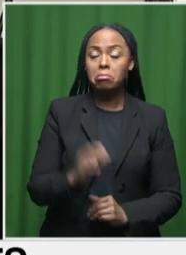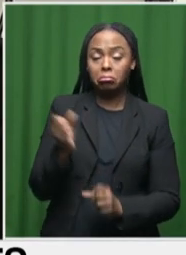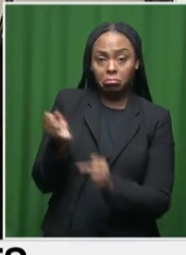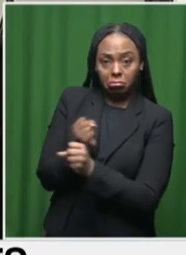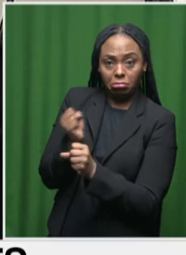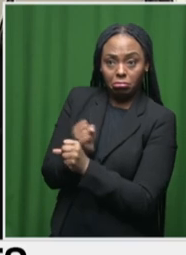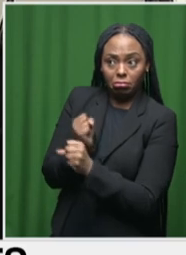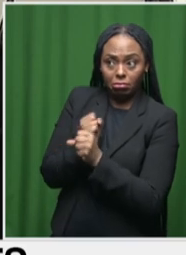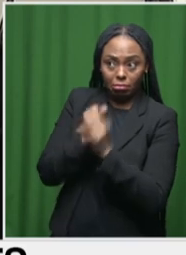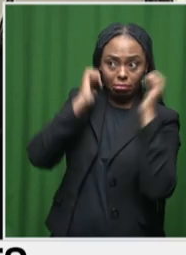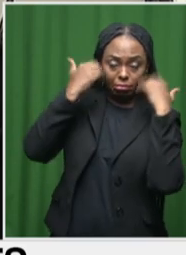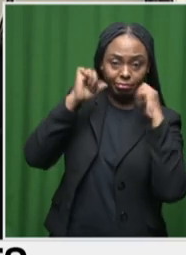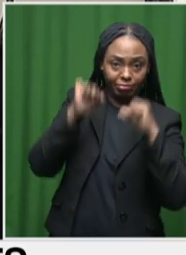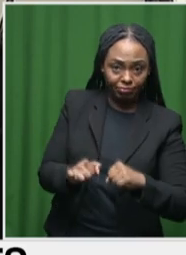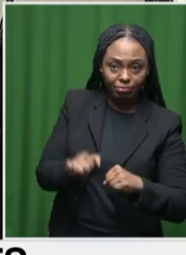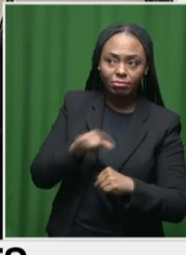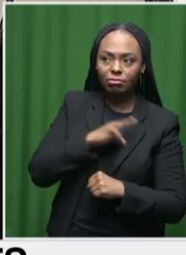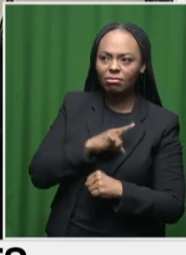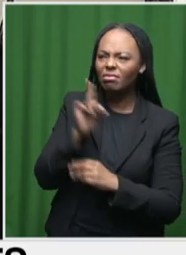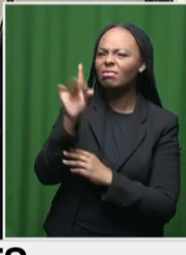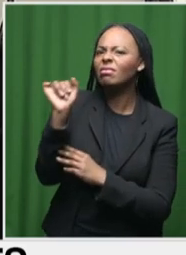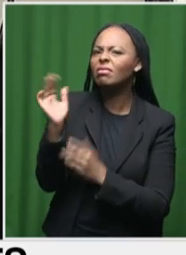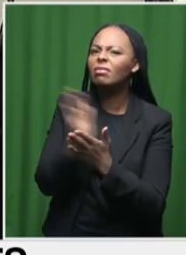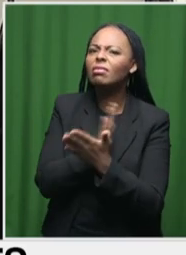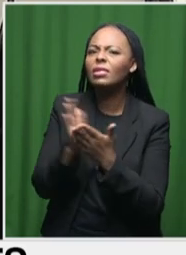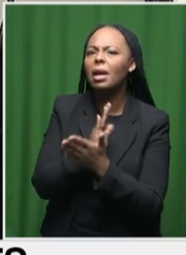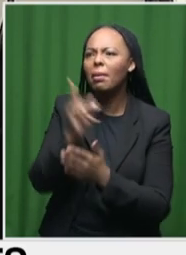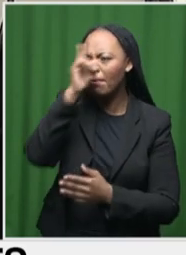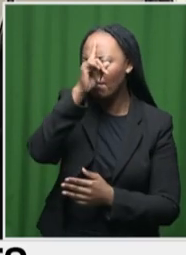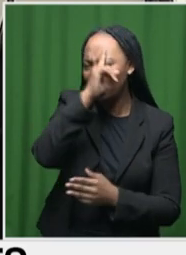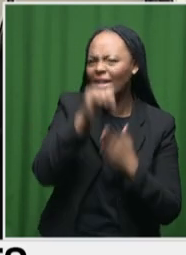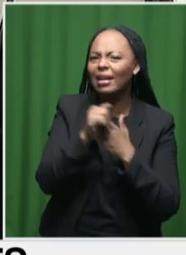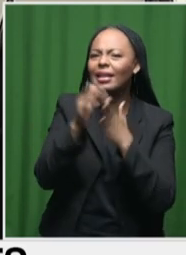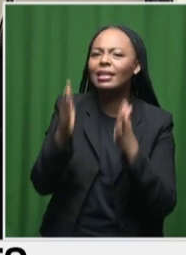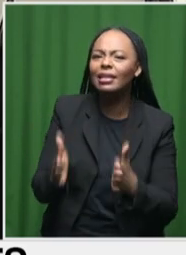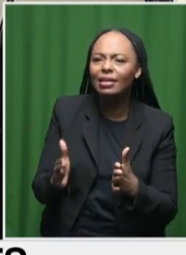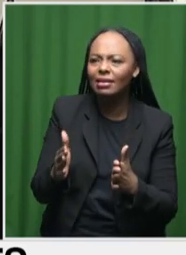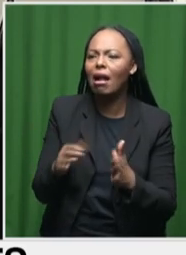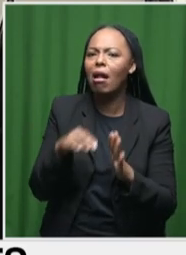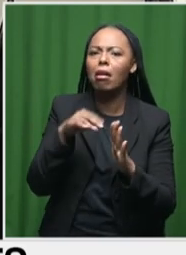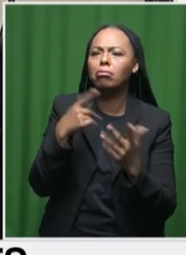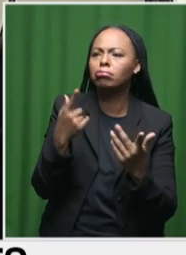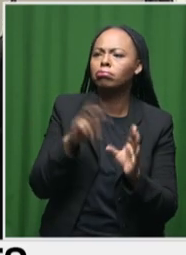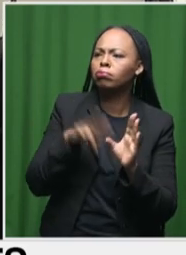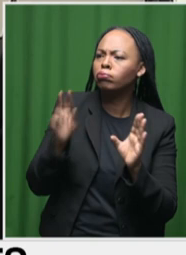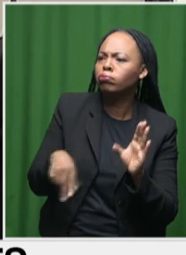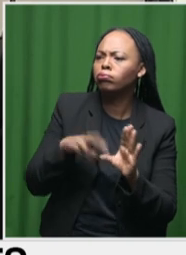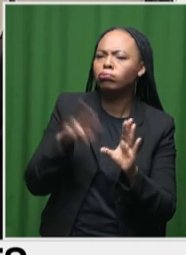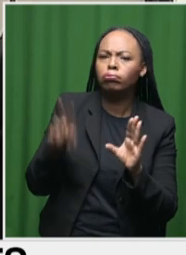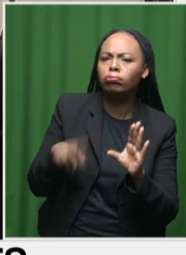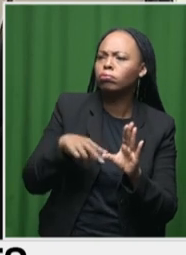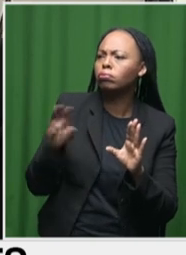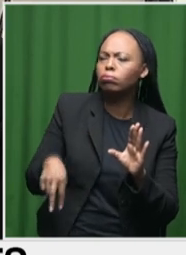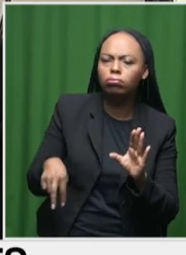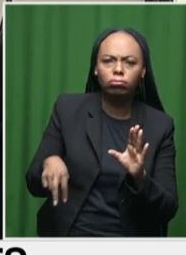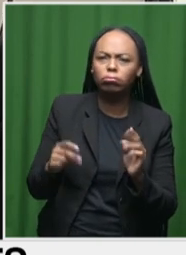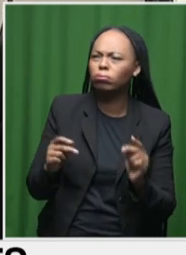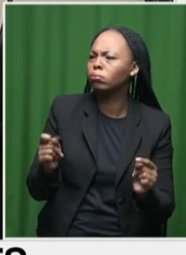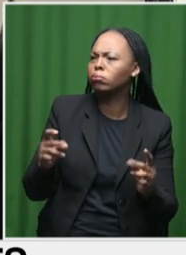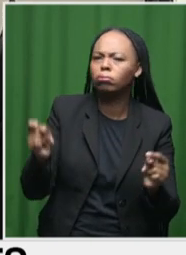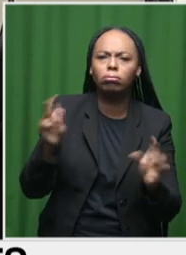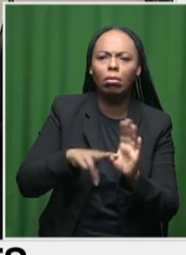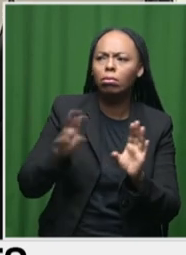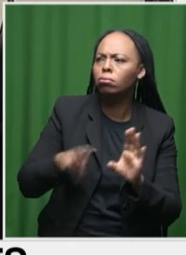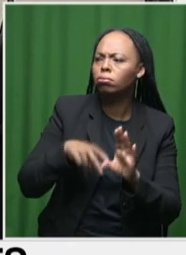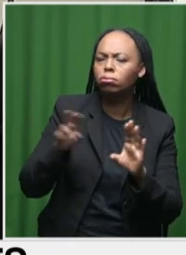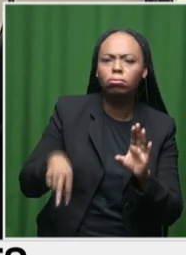that the DA has been losing some of its black leaders and quite quickly, as it were. You